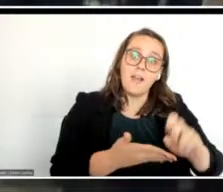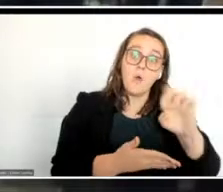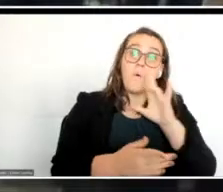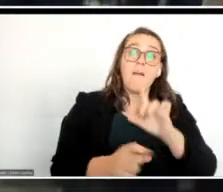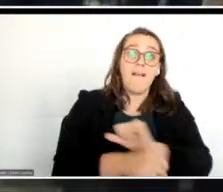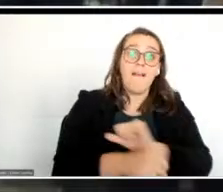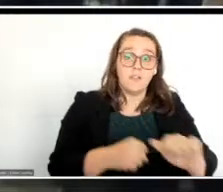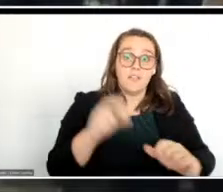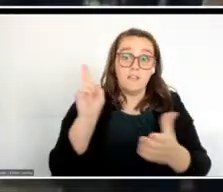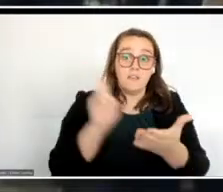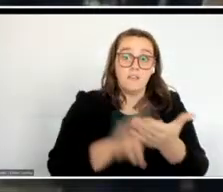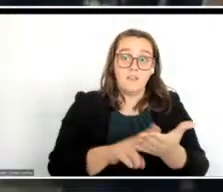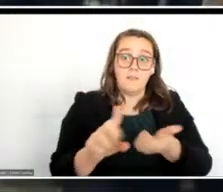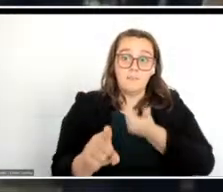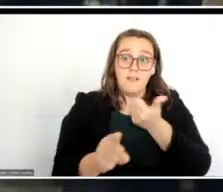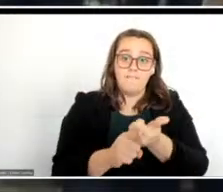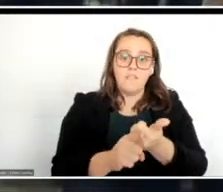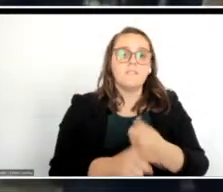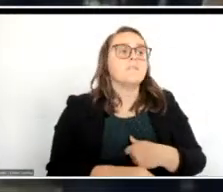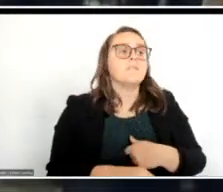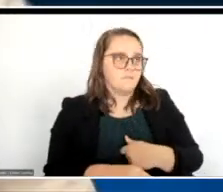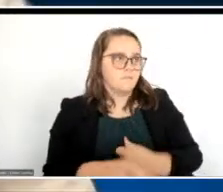It was the president.